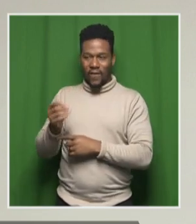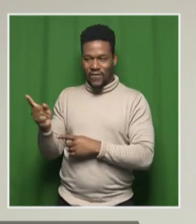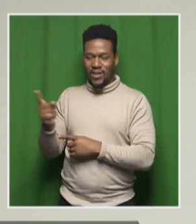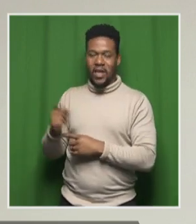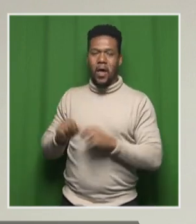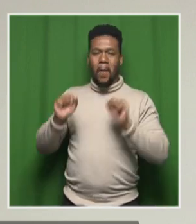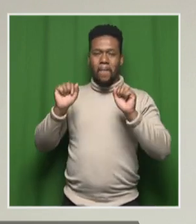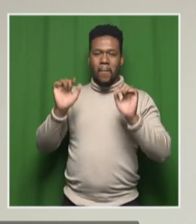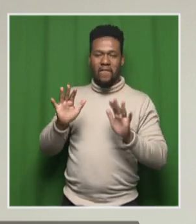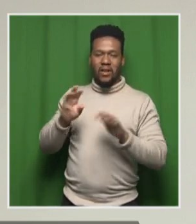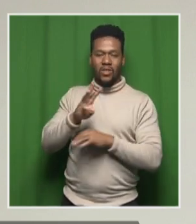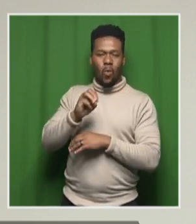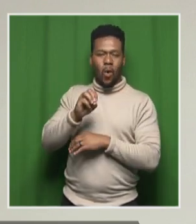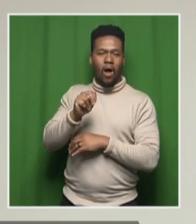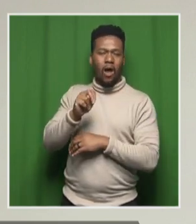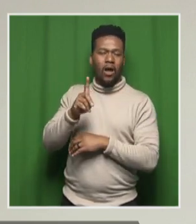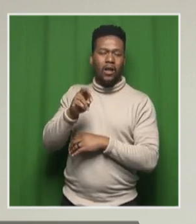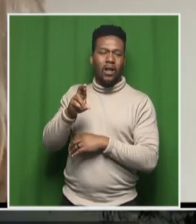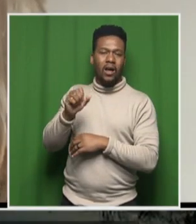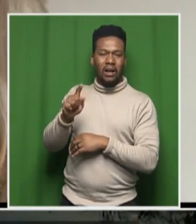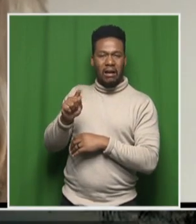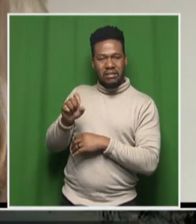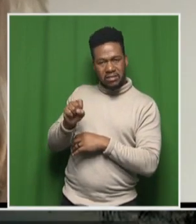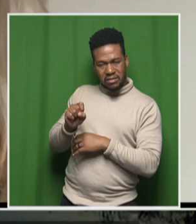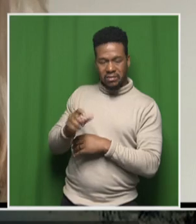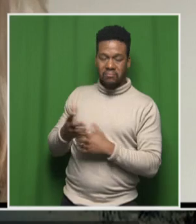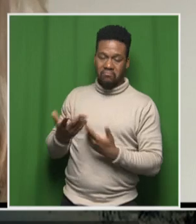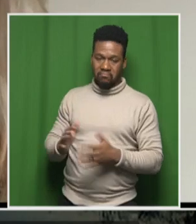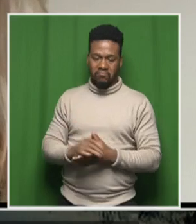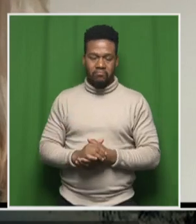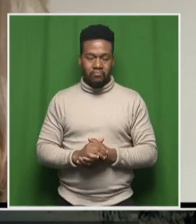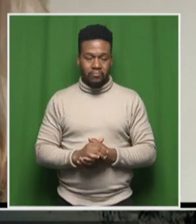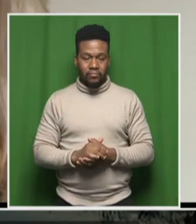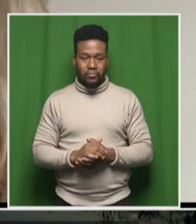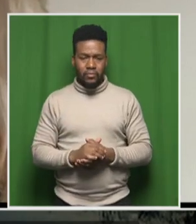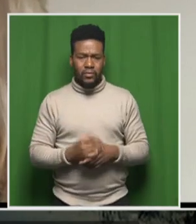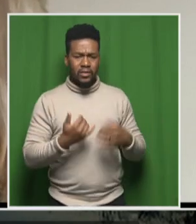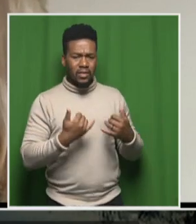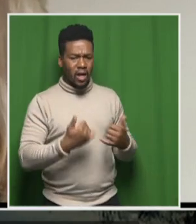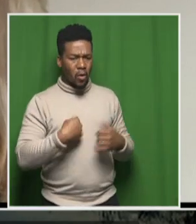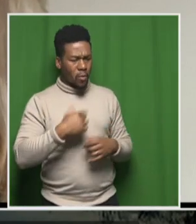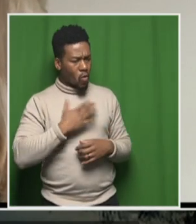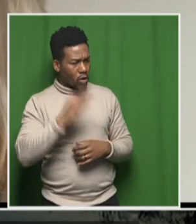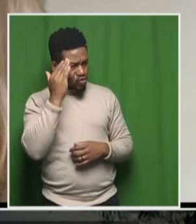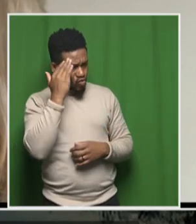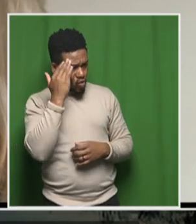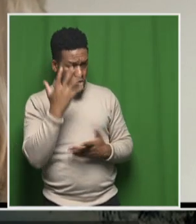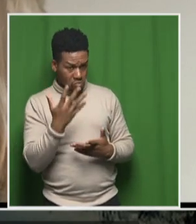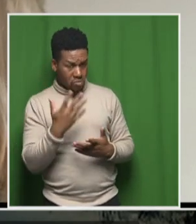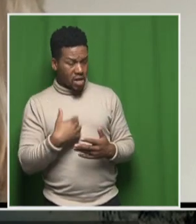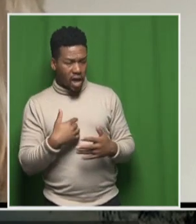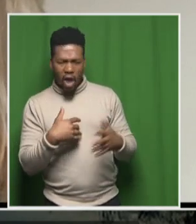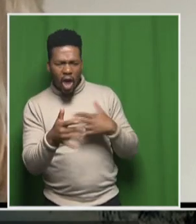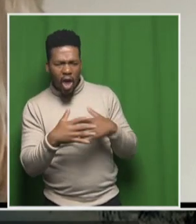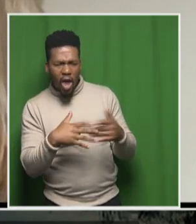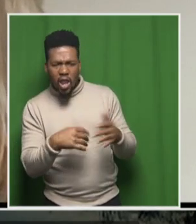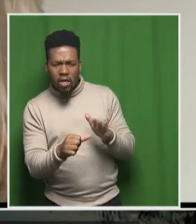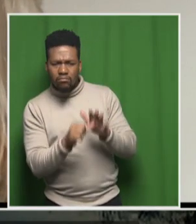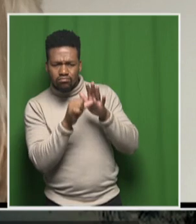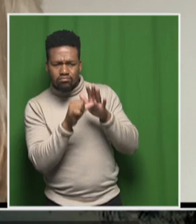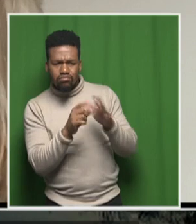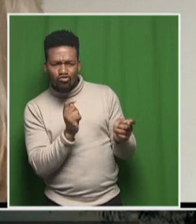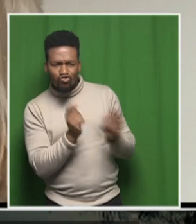the beginning of the month. Now, so I'm wondering if there's been any significant changes of improvements perhaps made during